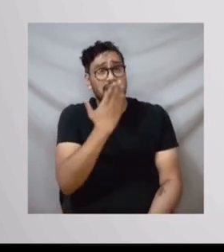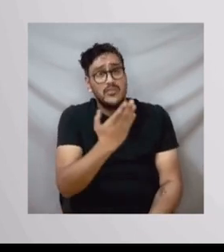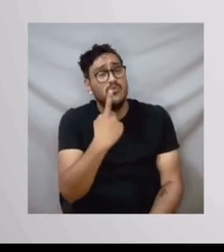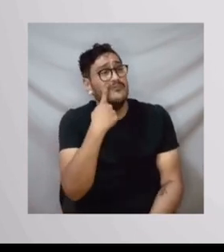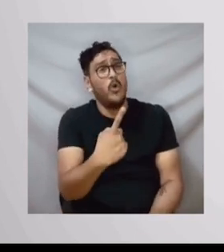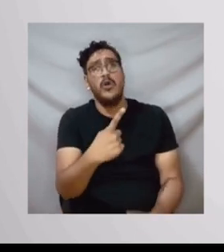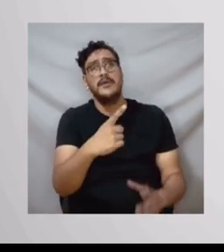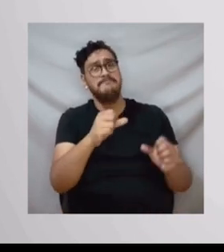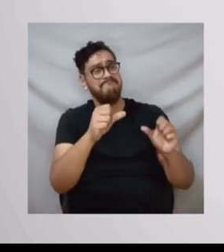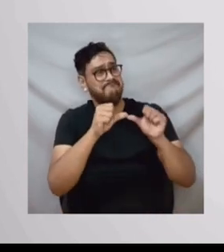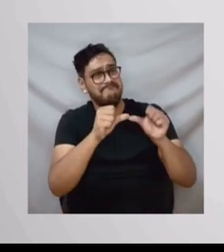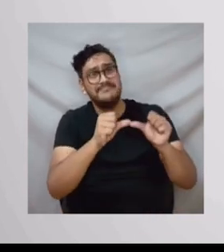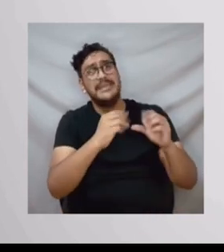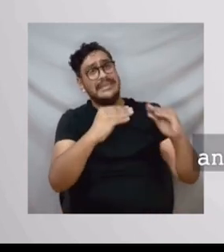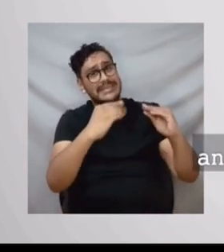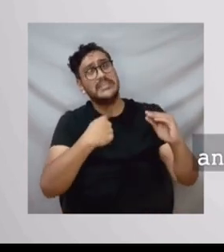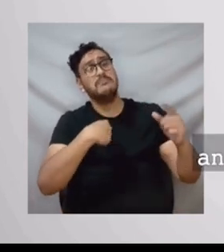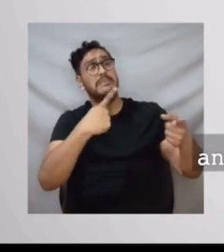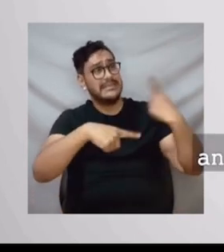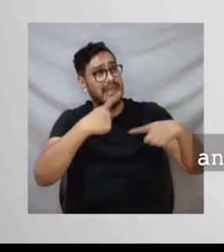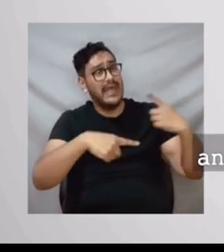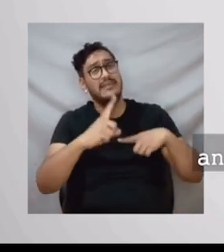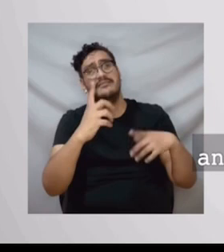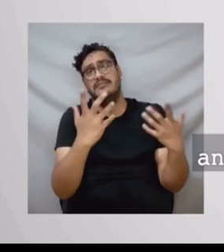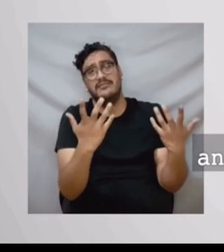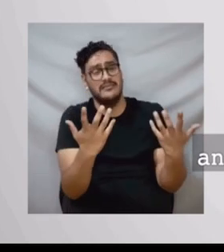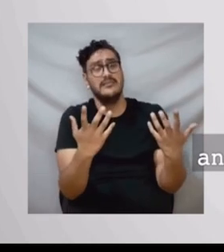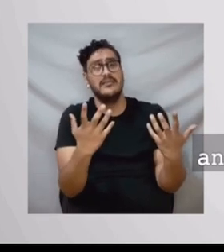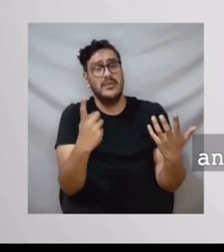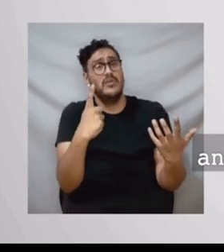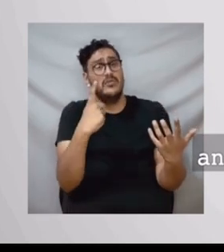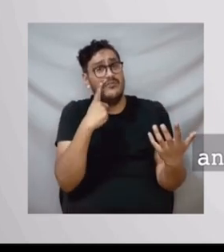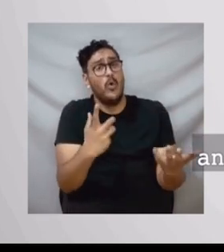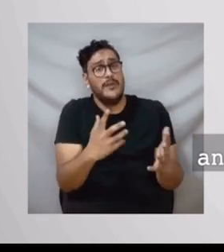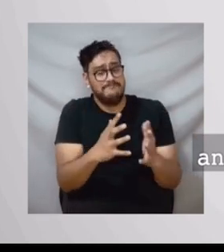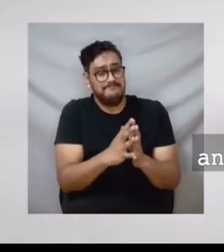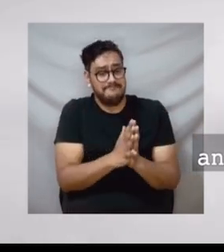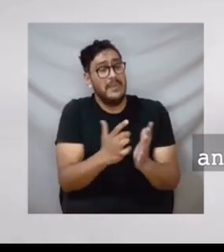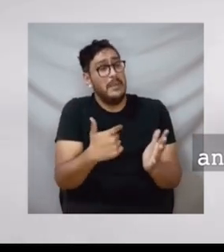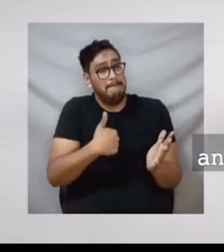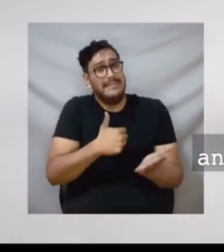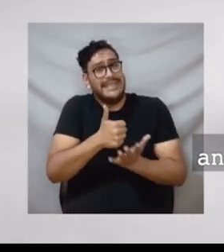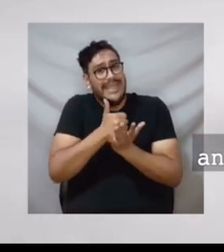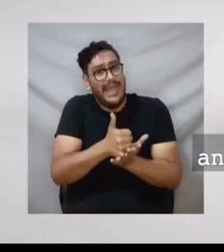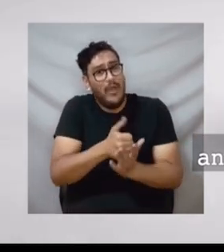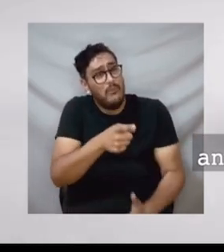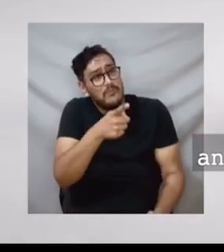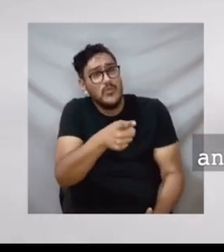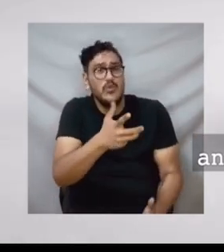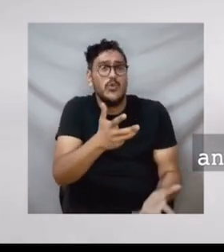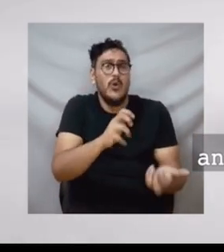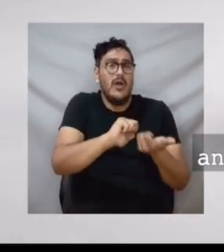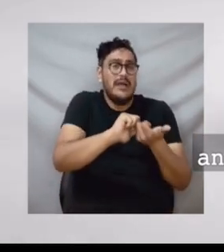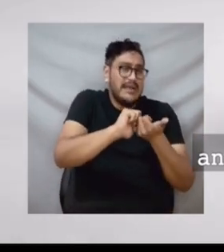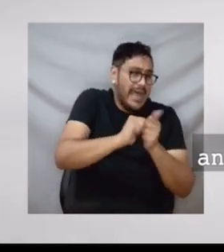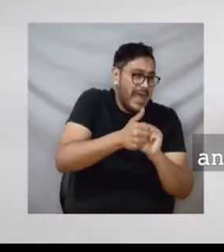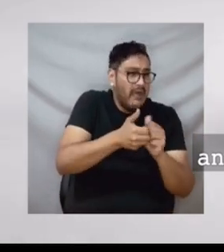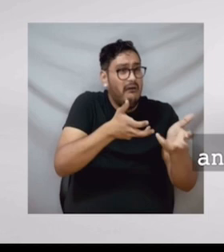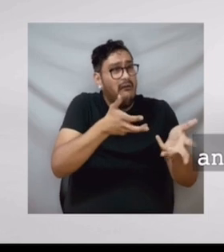nuevas clases tus señas por ayudarte a arreglar computadora para las